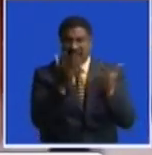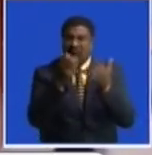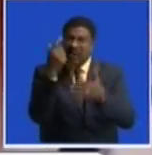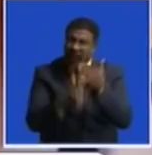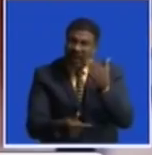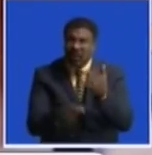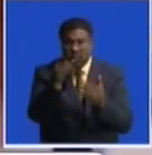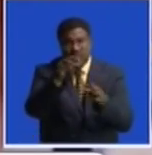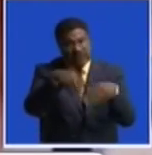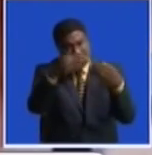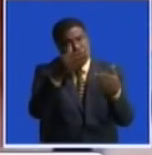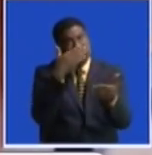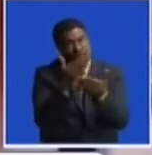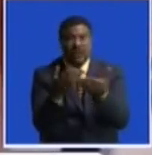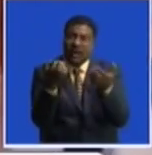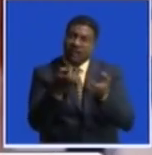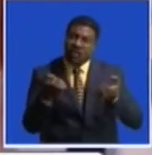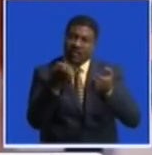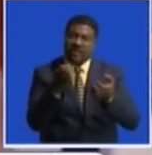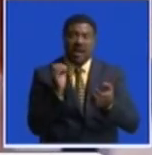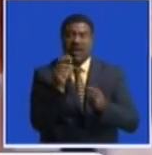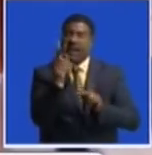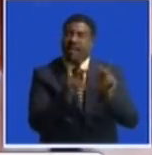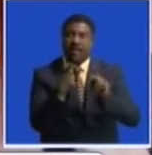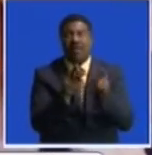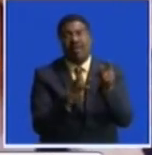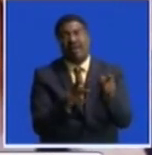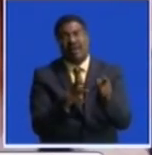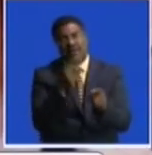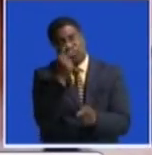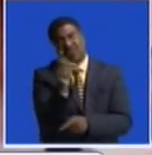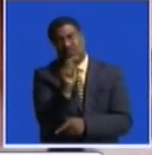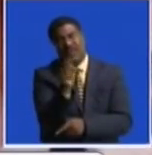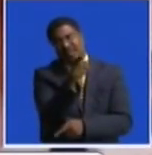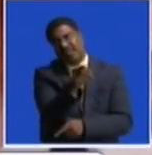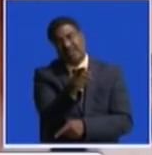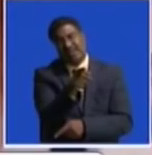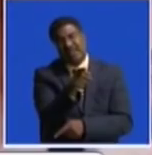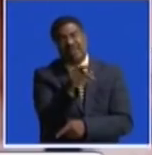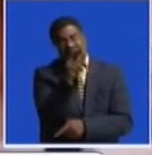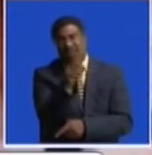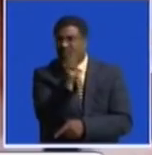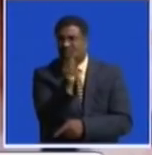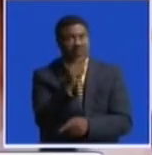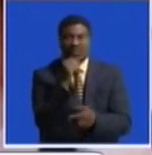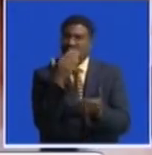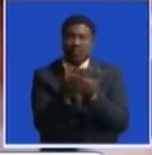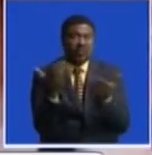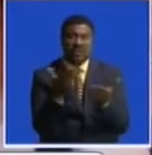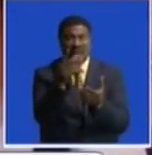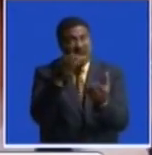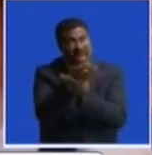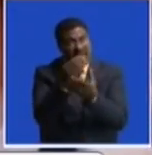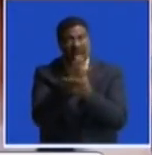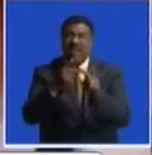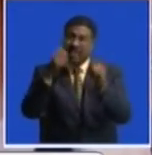a good environment for our people? We are just from the toilets. Those are pit latrines. Look at the investment here. It's a lot of